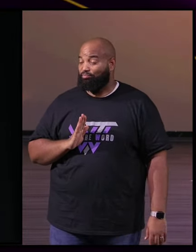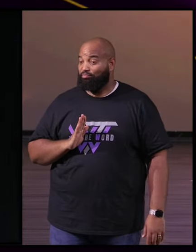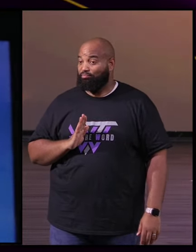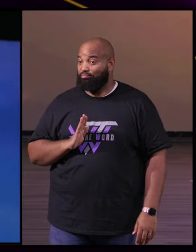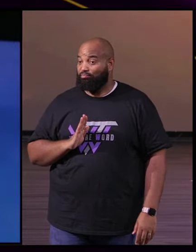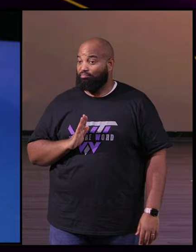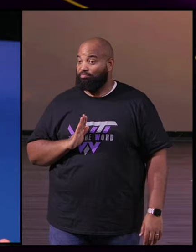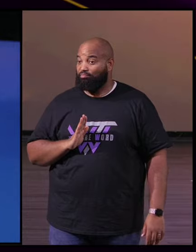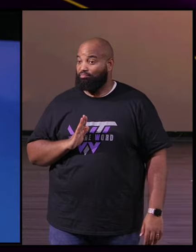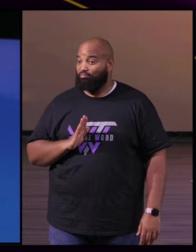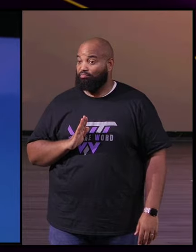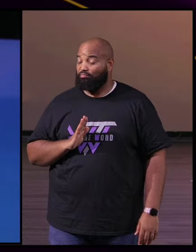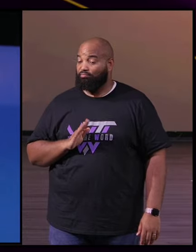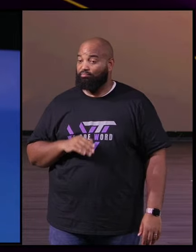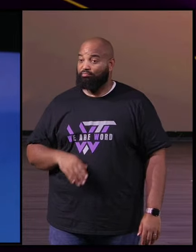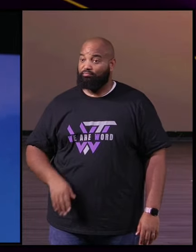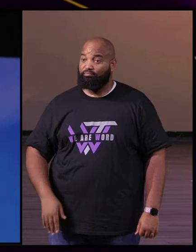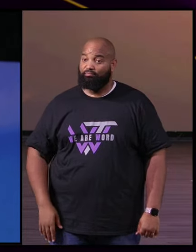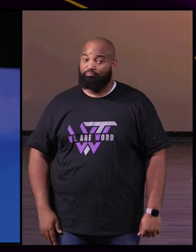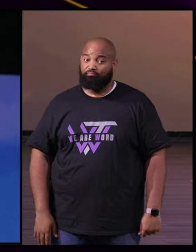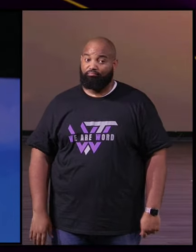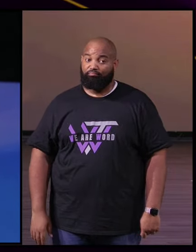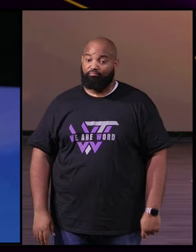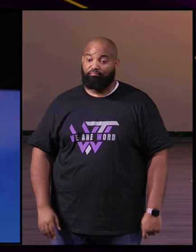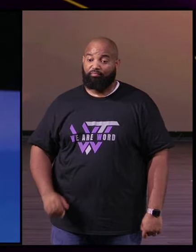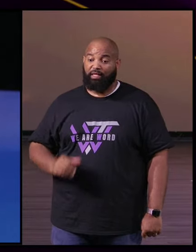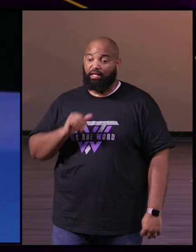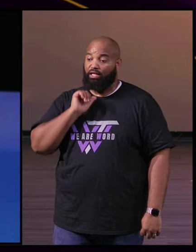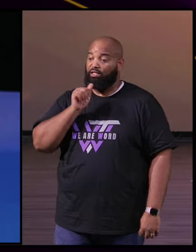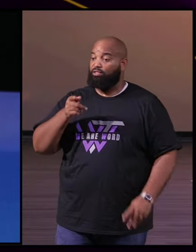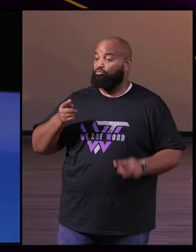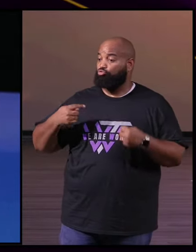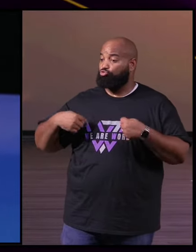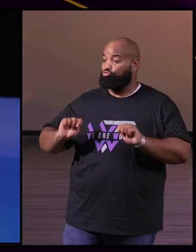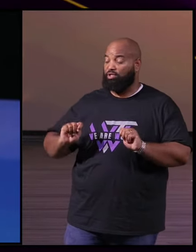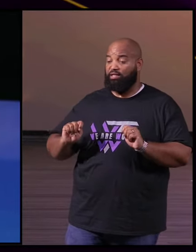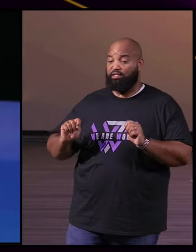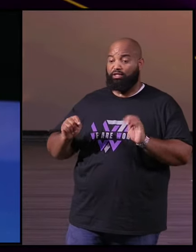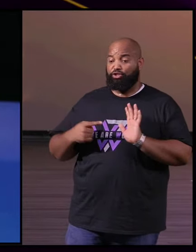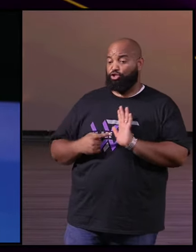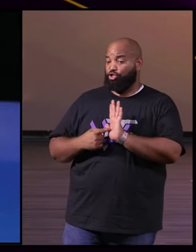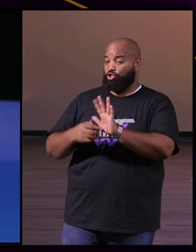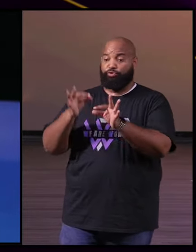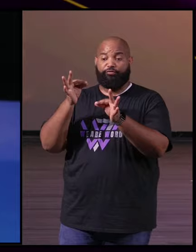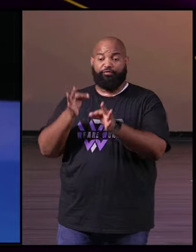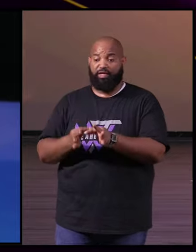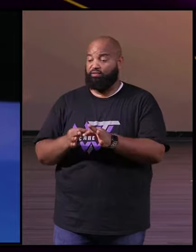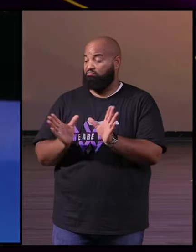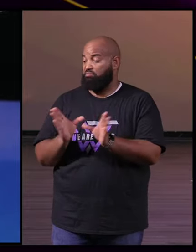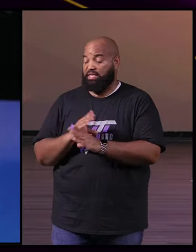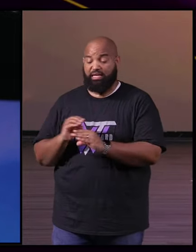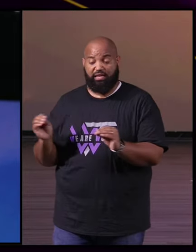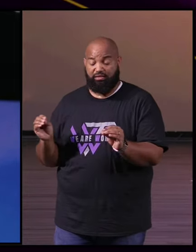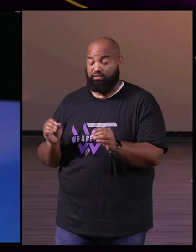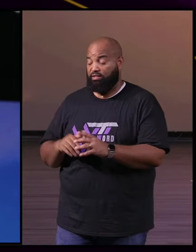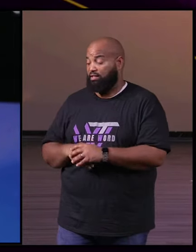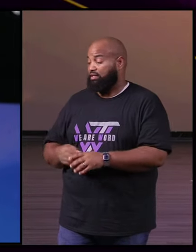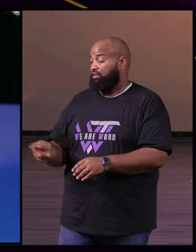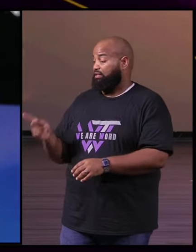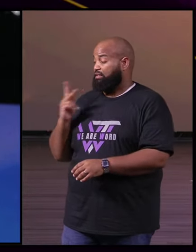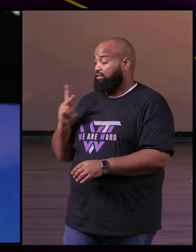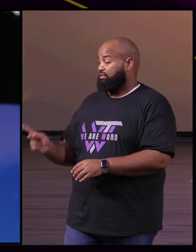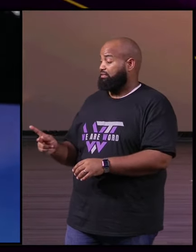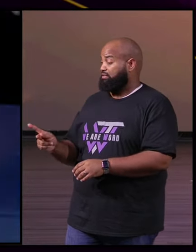Nowhere in this text do we see that he exhibits any kind of faith at all.